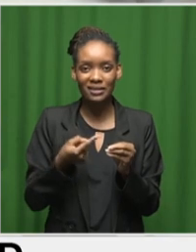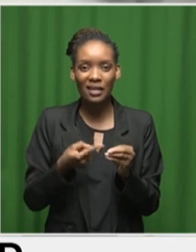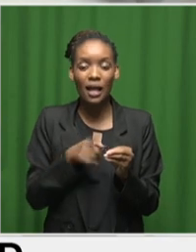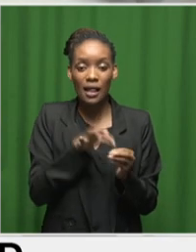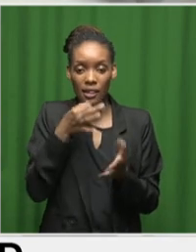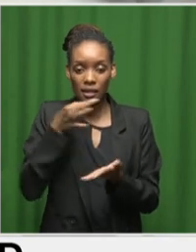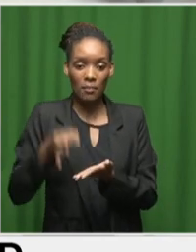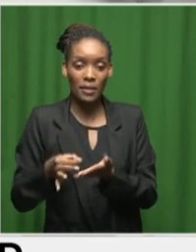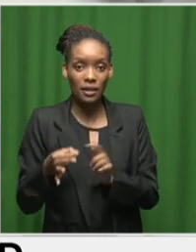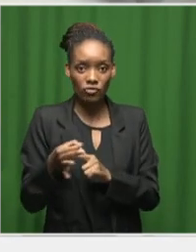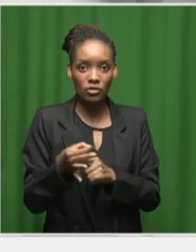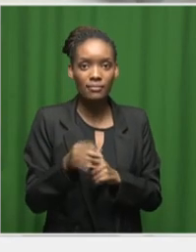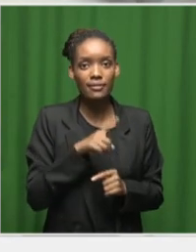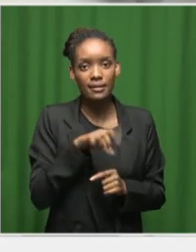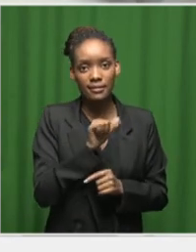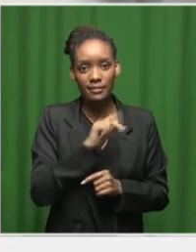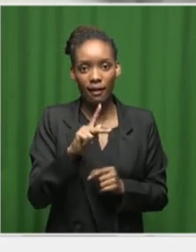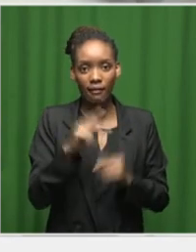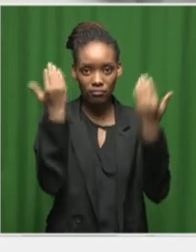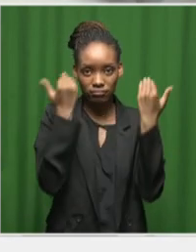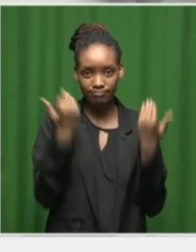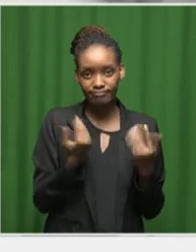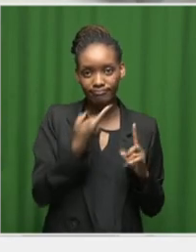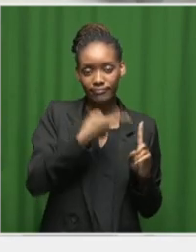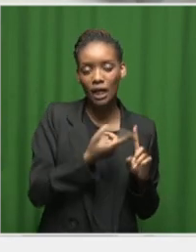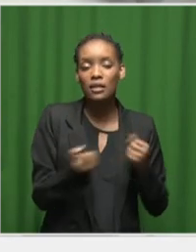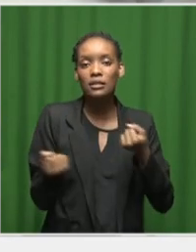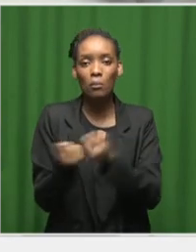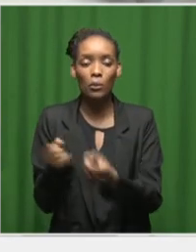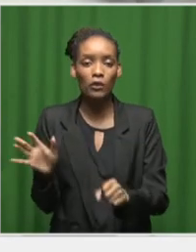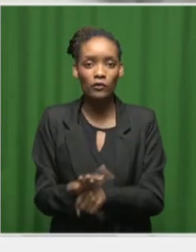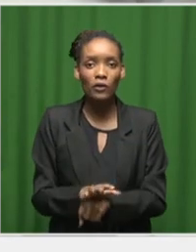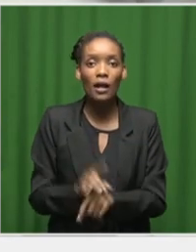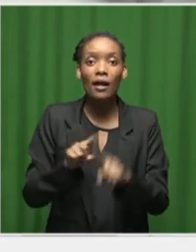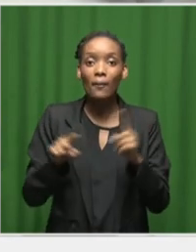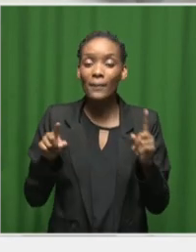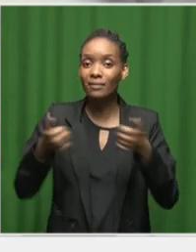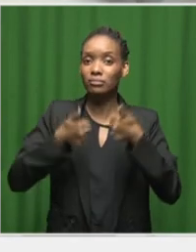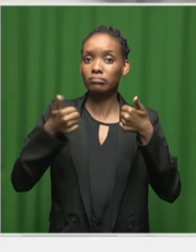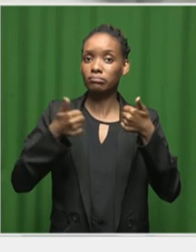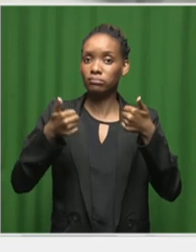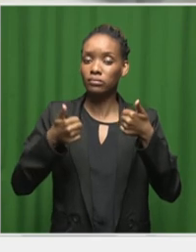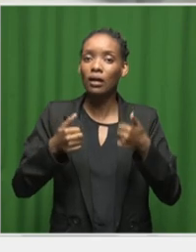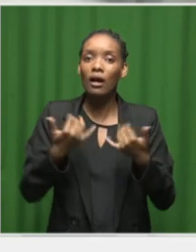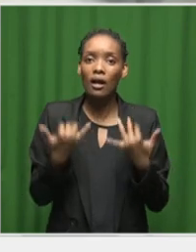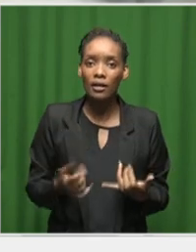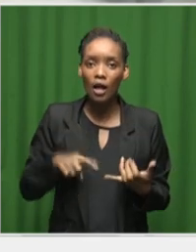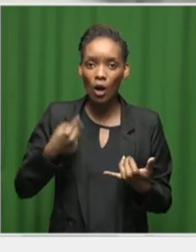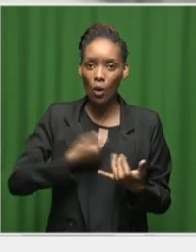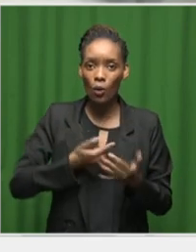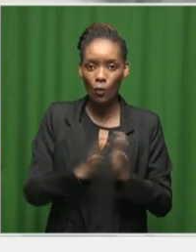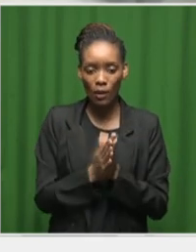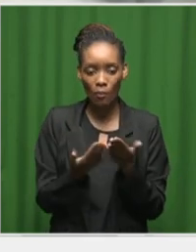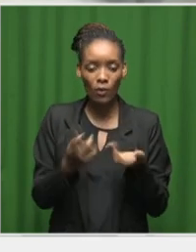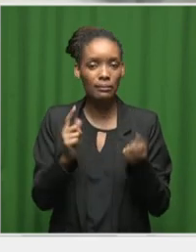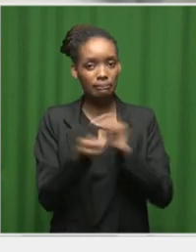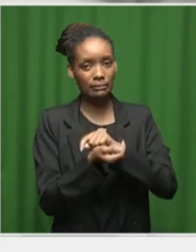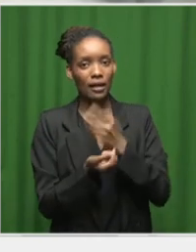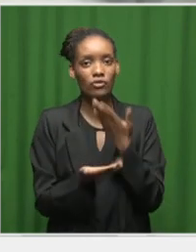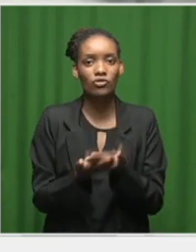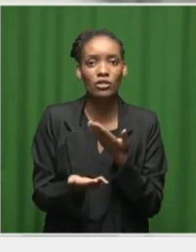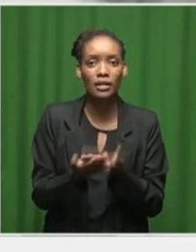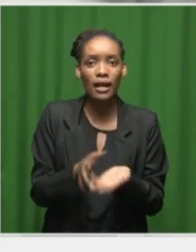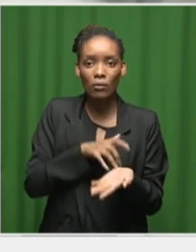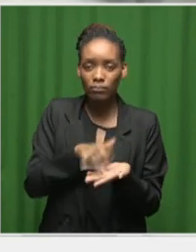application. But it's been a major victory for us, because now we can convert books into accessible format as